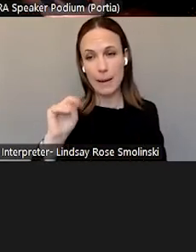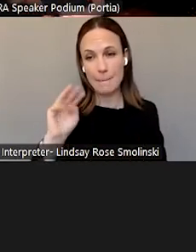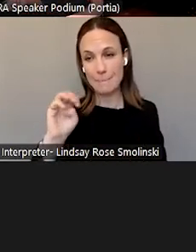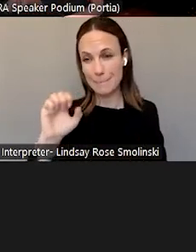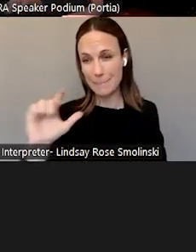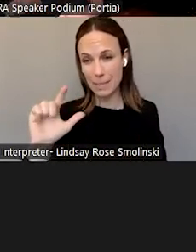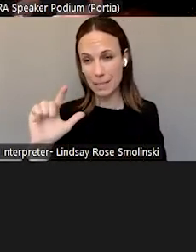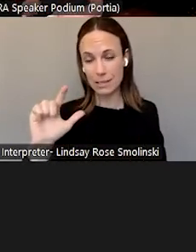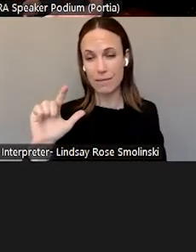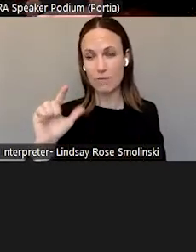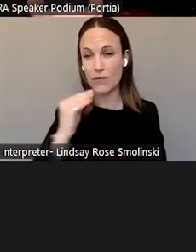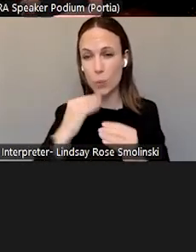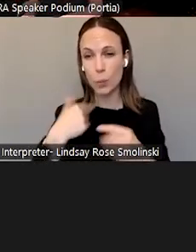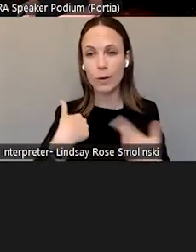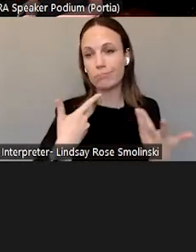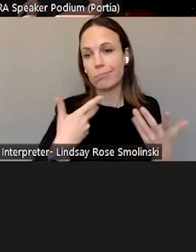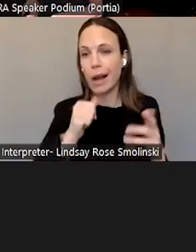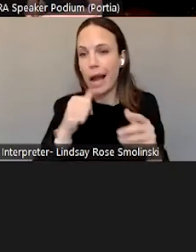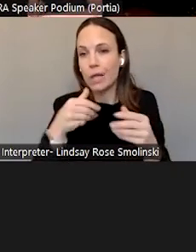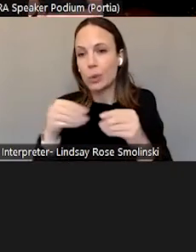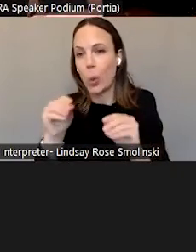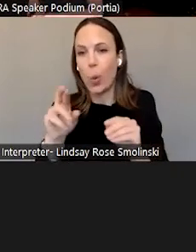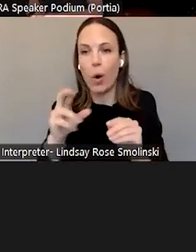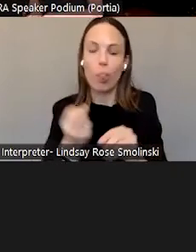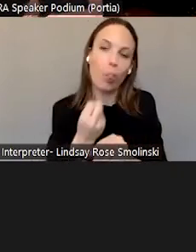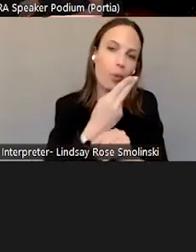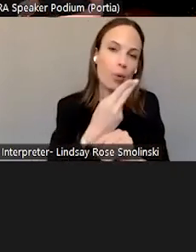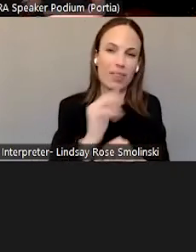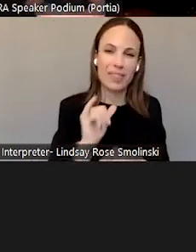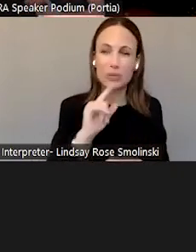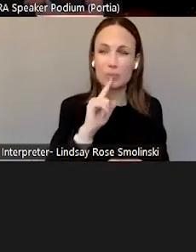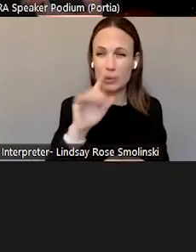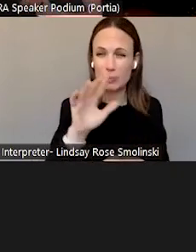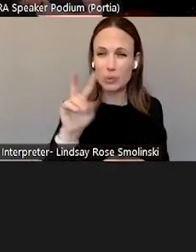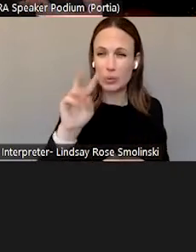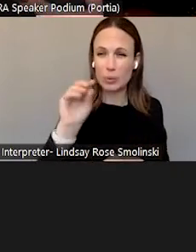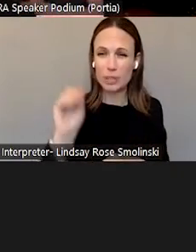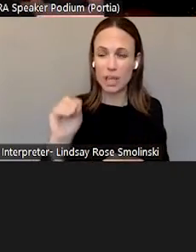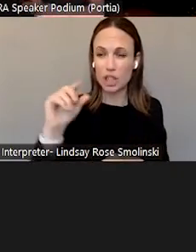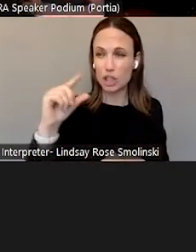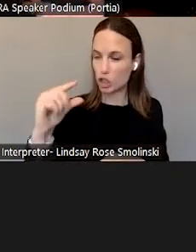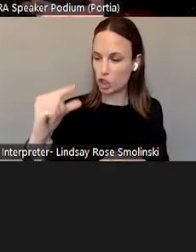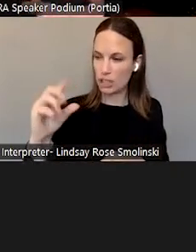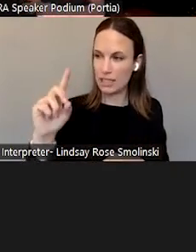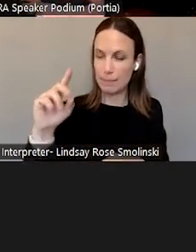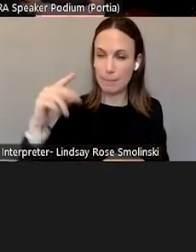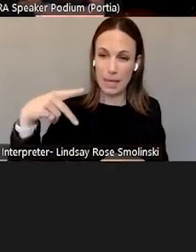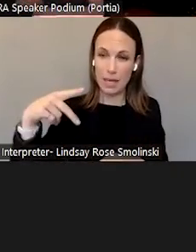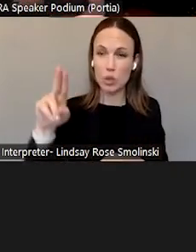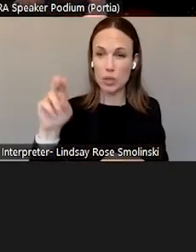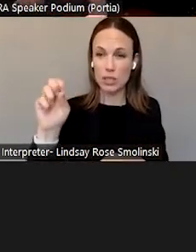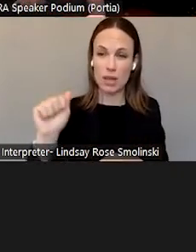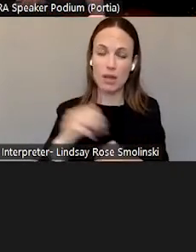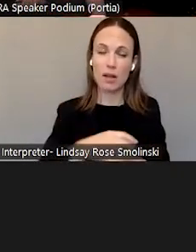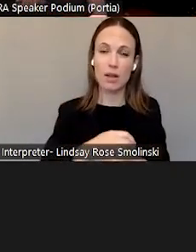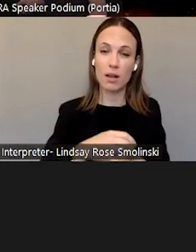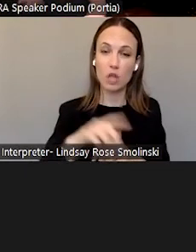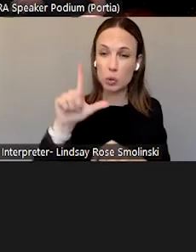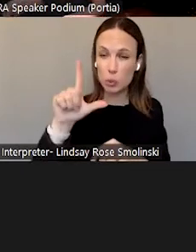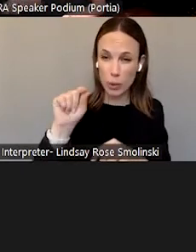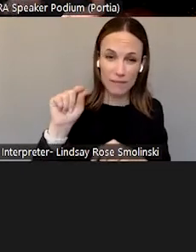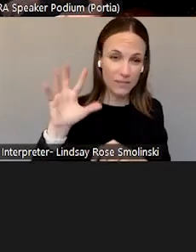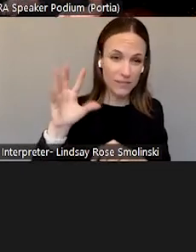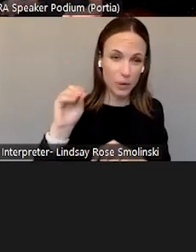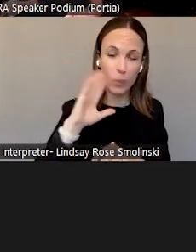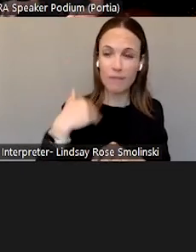that we let go unsold or that ends up in landfill, which is roughly 2% of US GDP. And by 2050, there's going to be